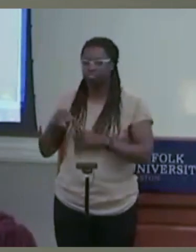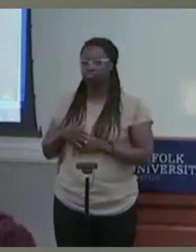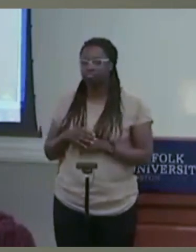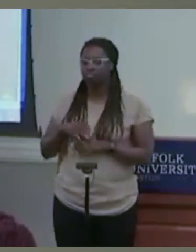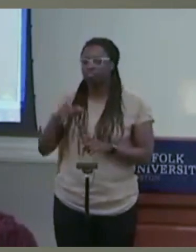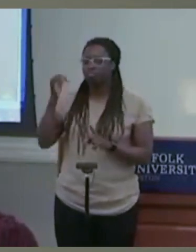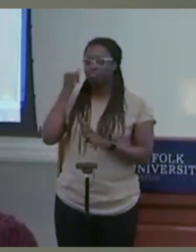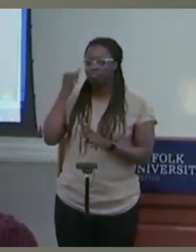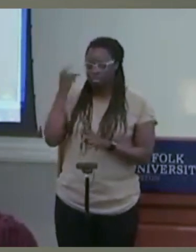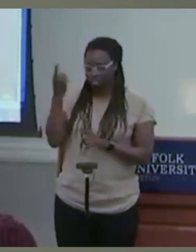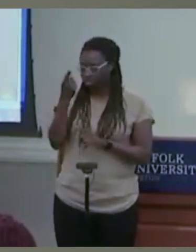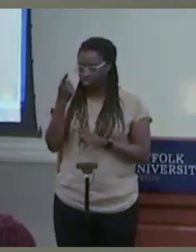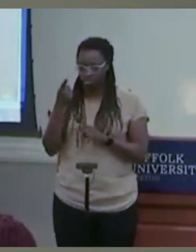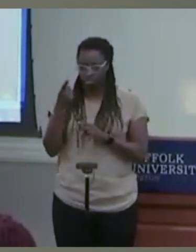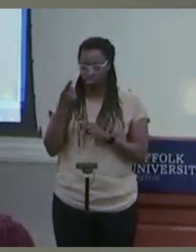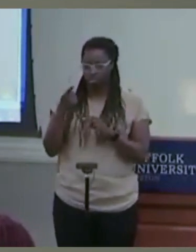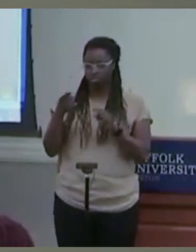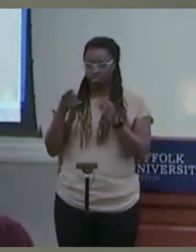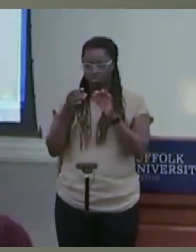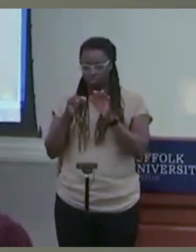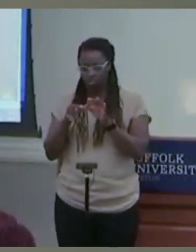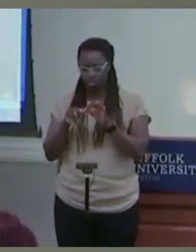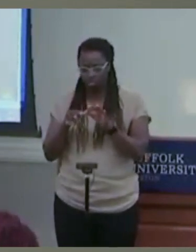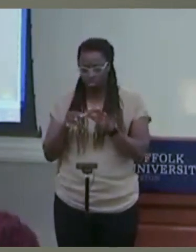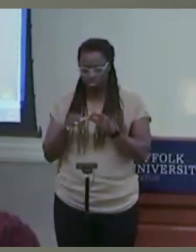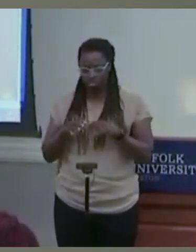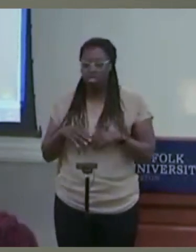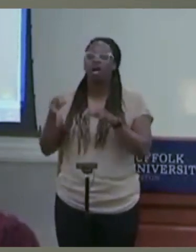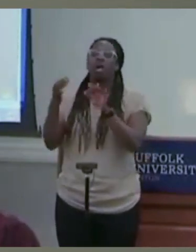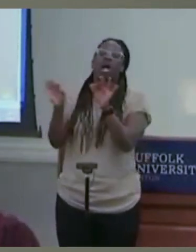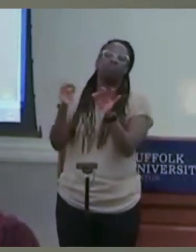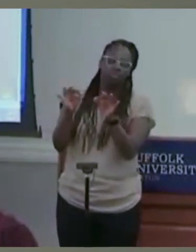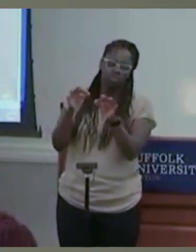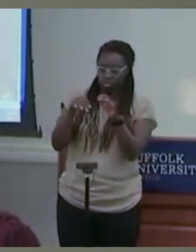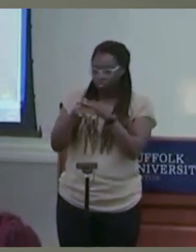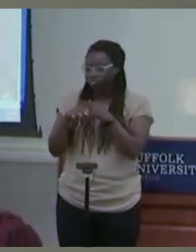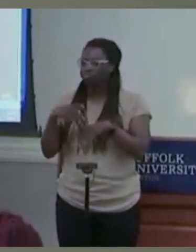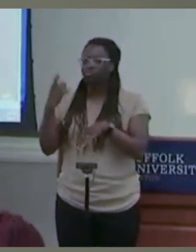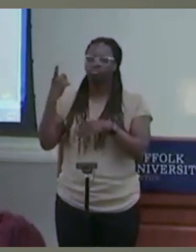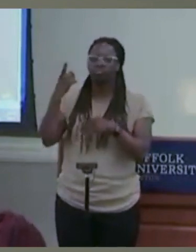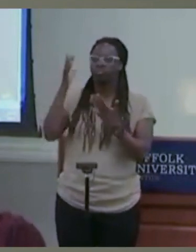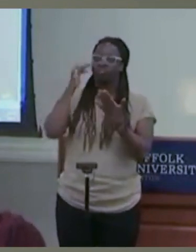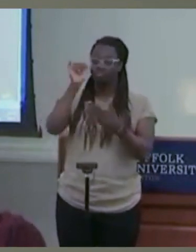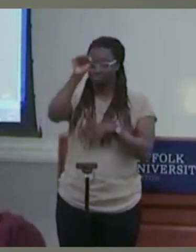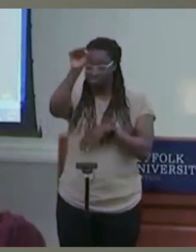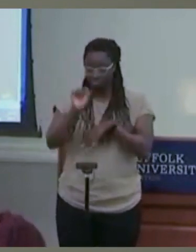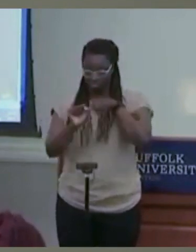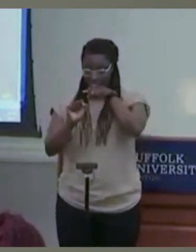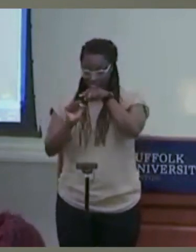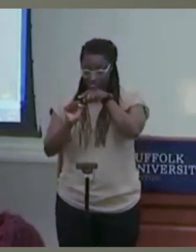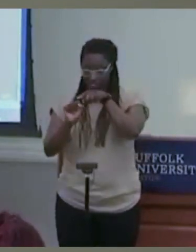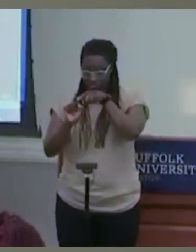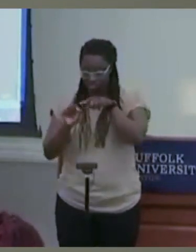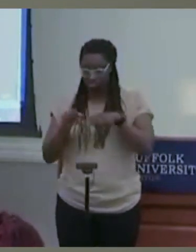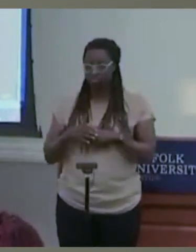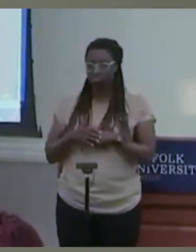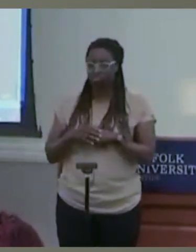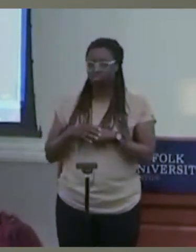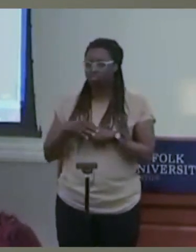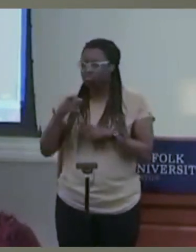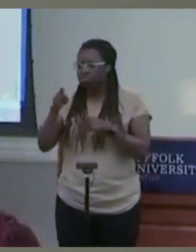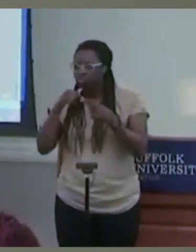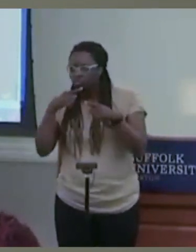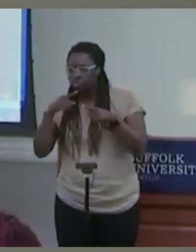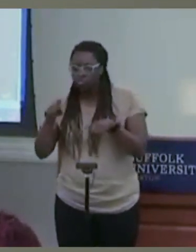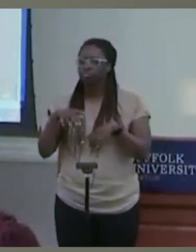any kind of a communication issue, if they pull that fire alarm box, that still works. The red boxes, there's 1,600 of them throughout the streets. They're